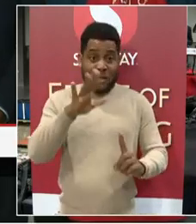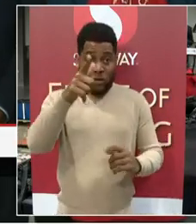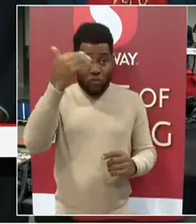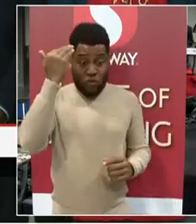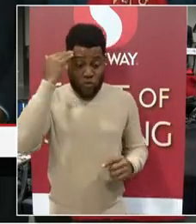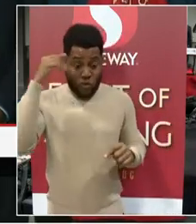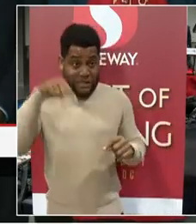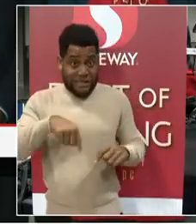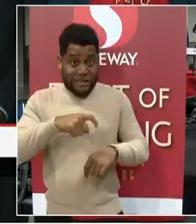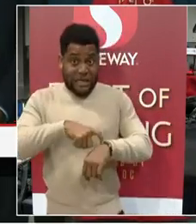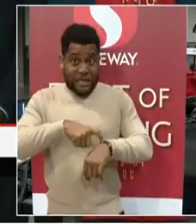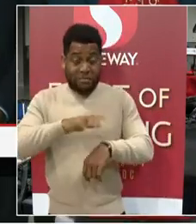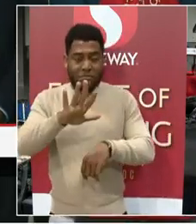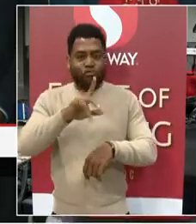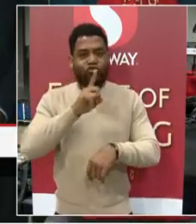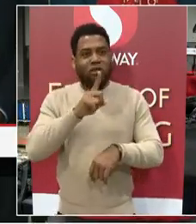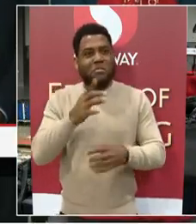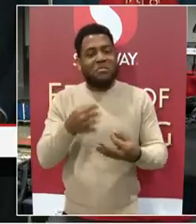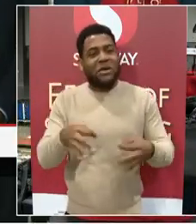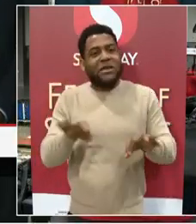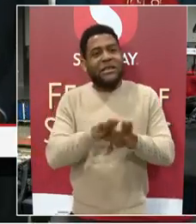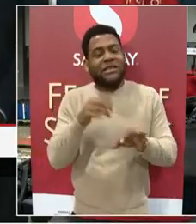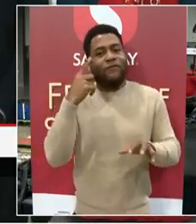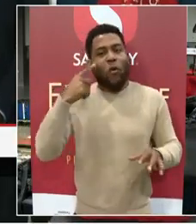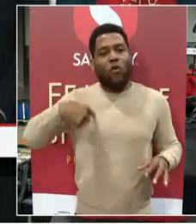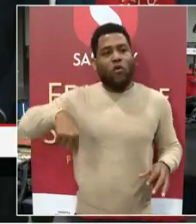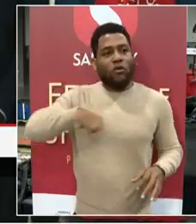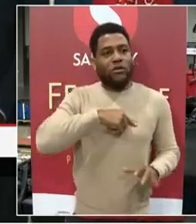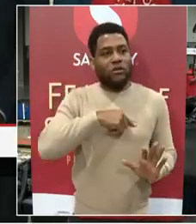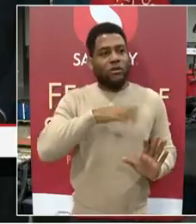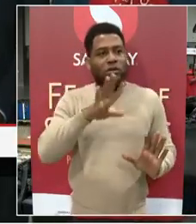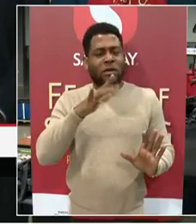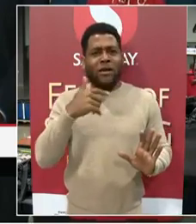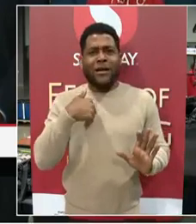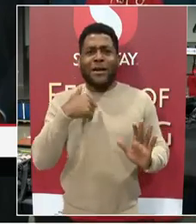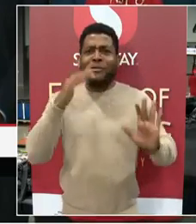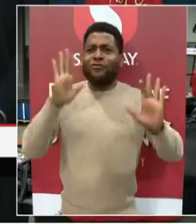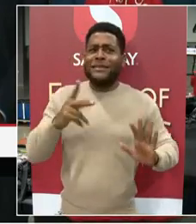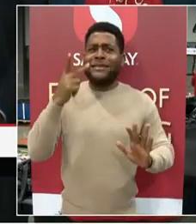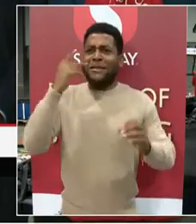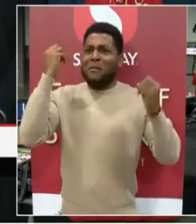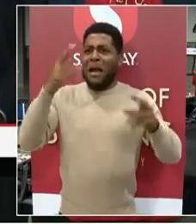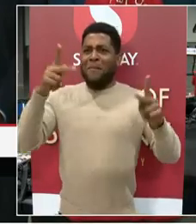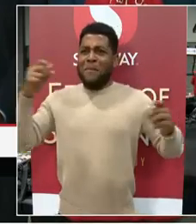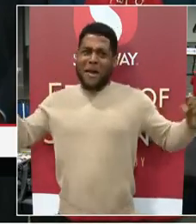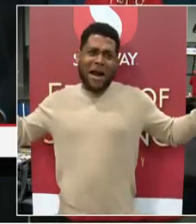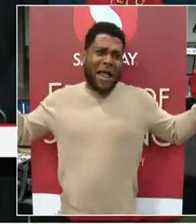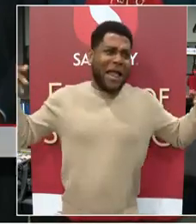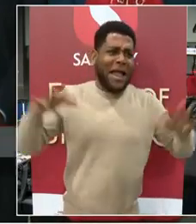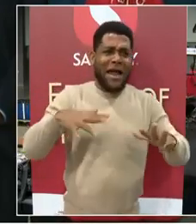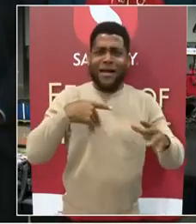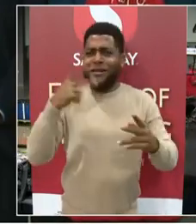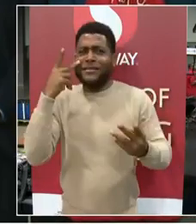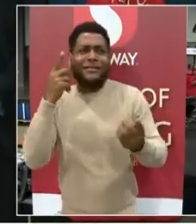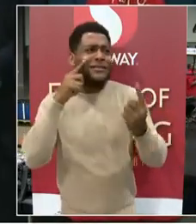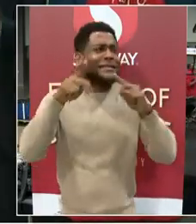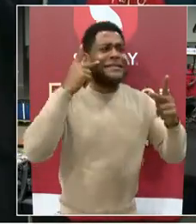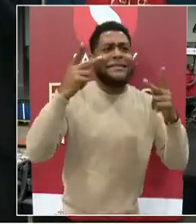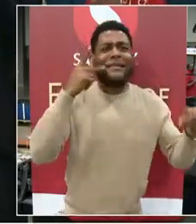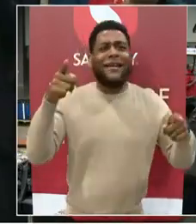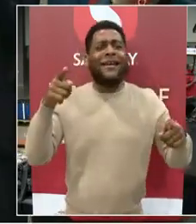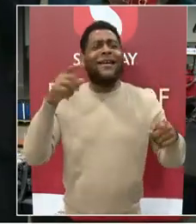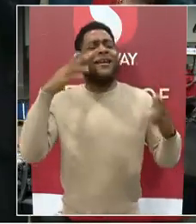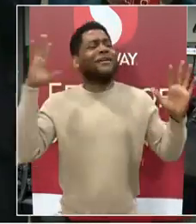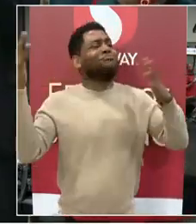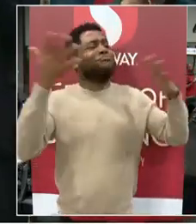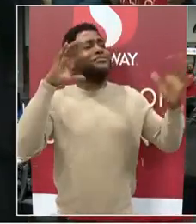really great to see so many of you out. And let's give a big round of applause to Safeway.